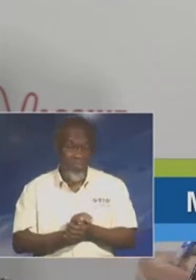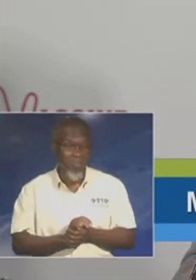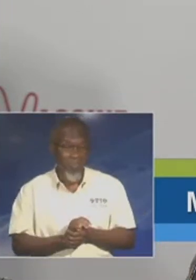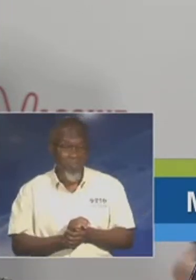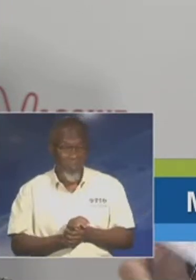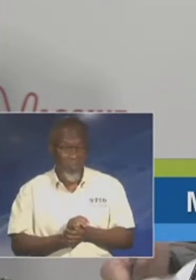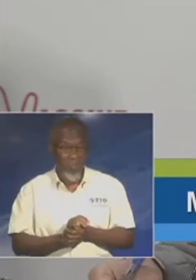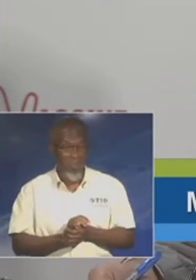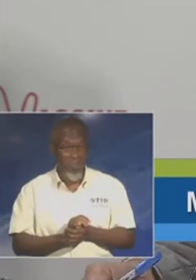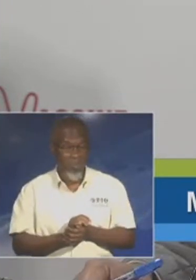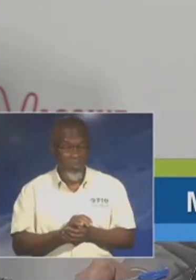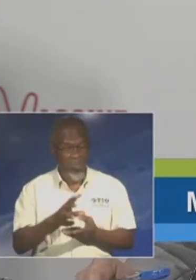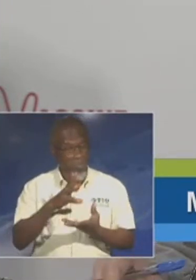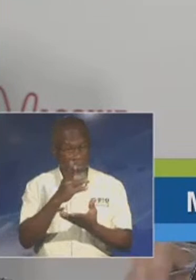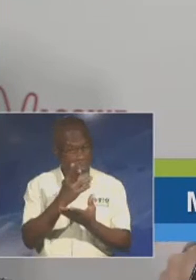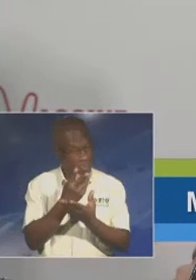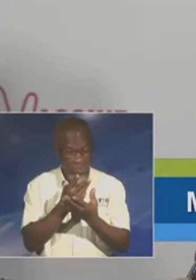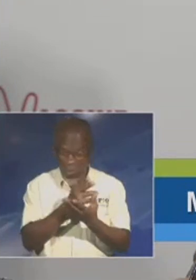and boosters.